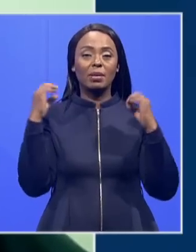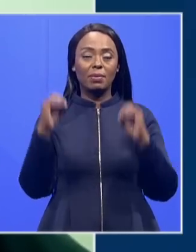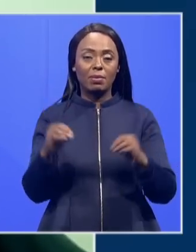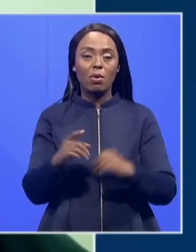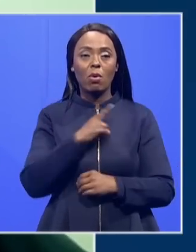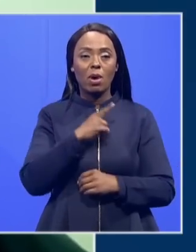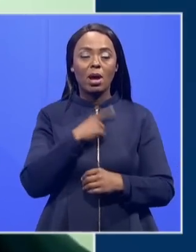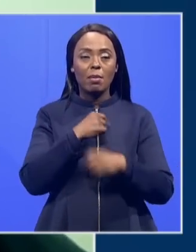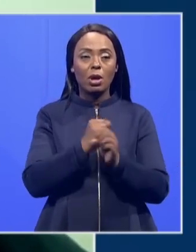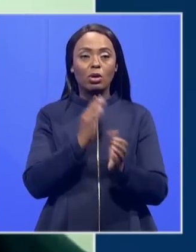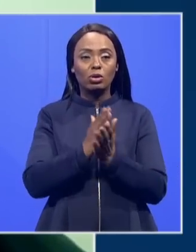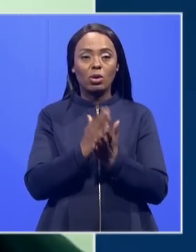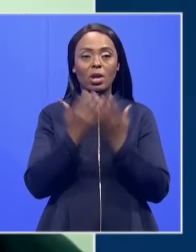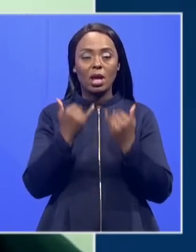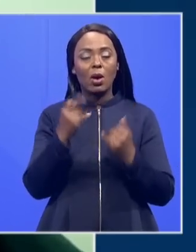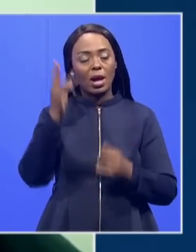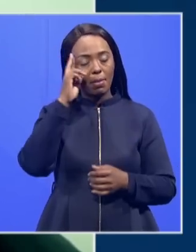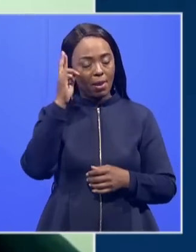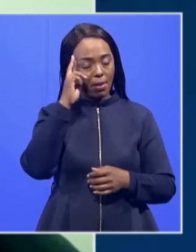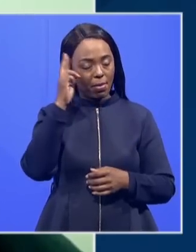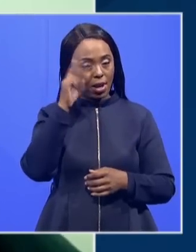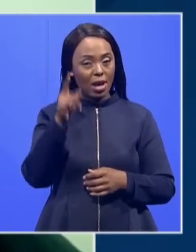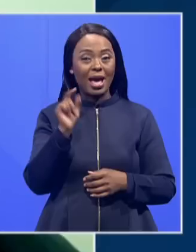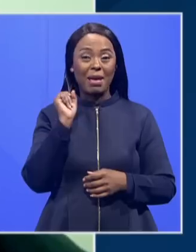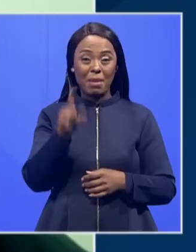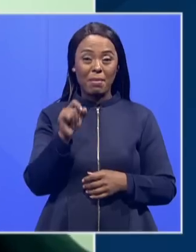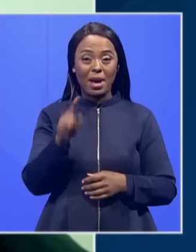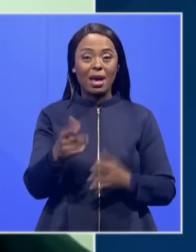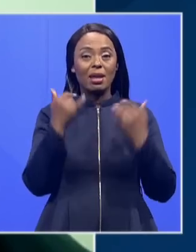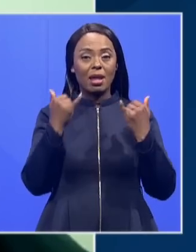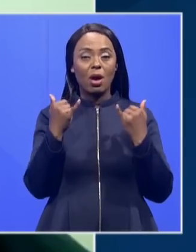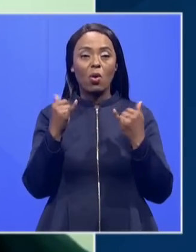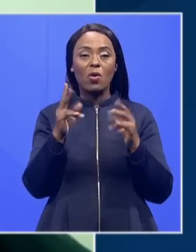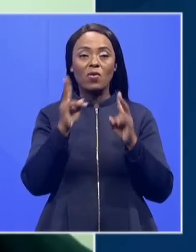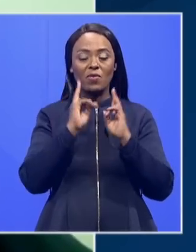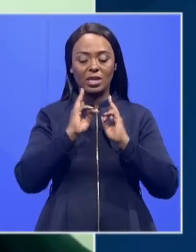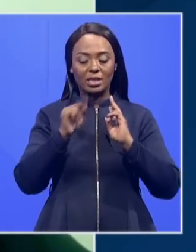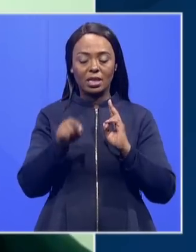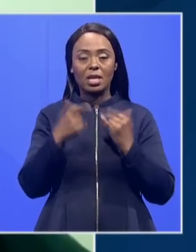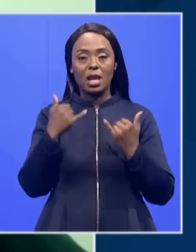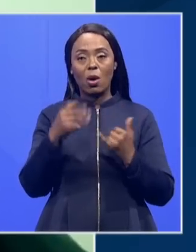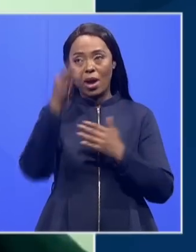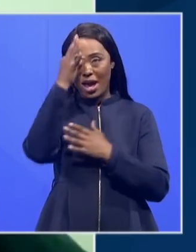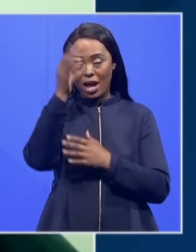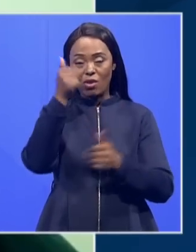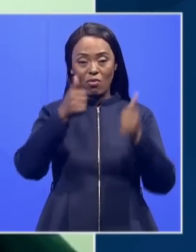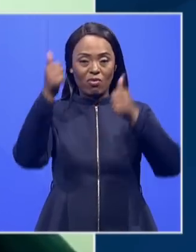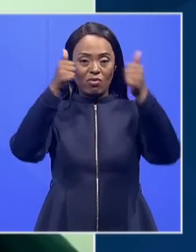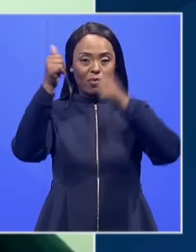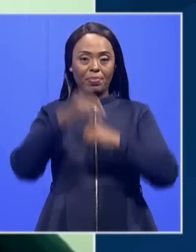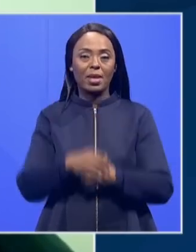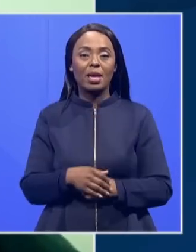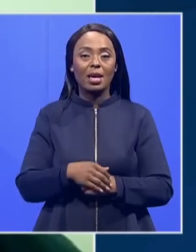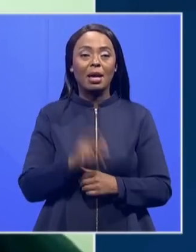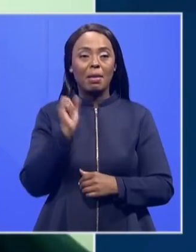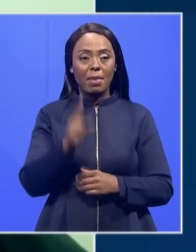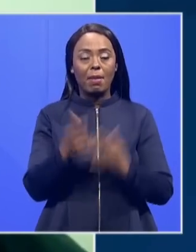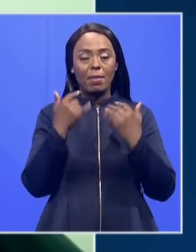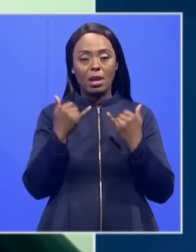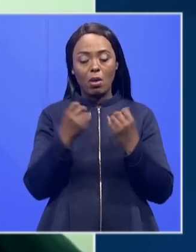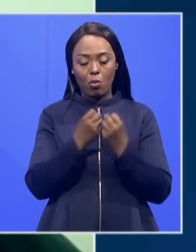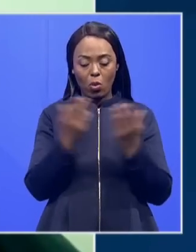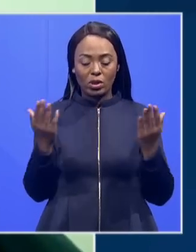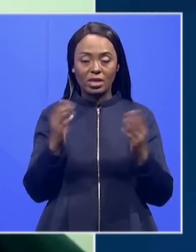their visiting guests. Remember, these are the visitings of heads of state. So there's a level of diplomatic protocol that